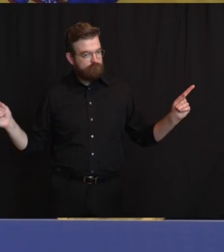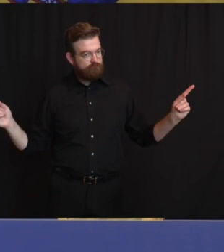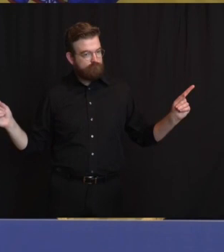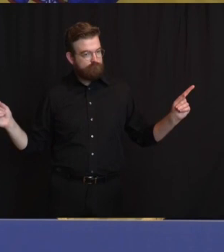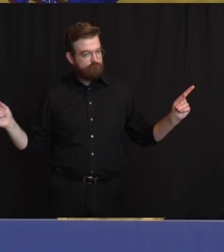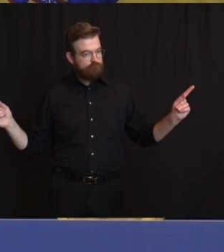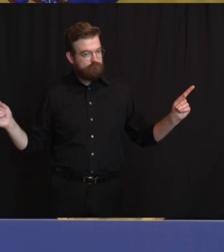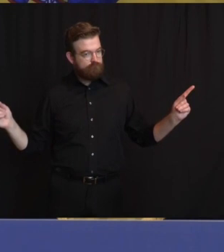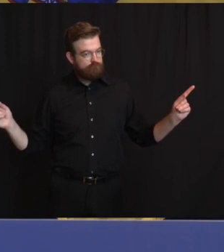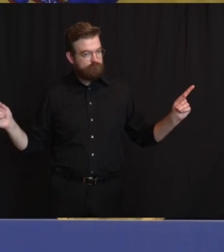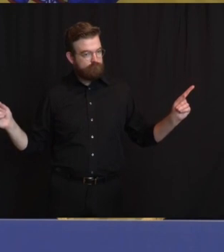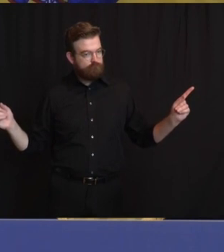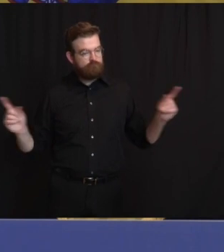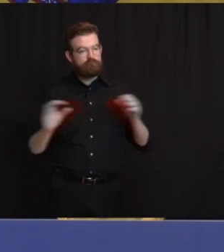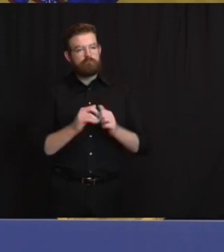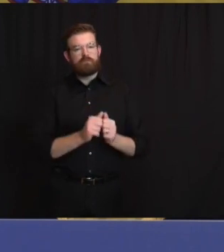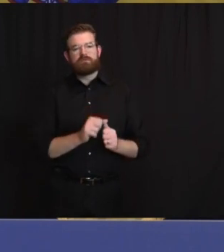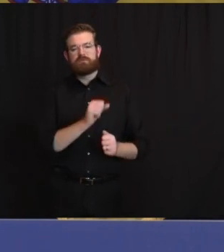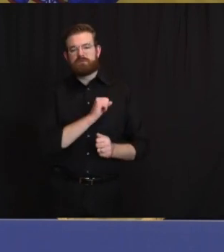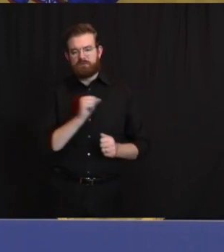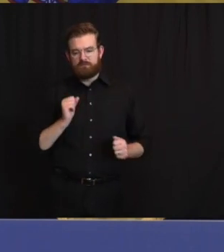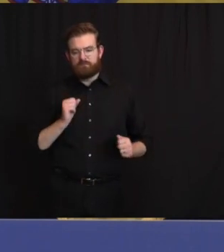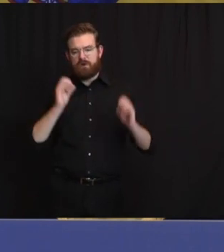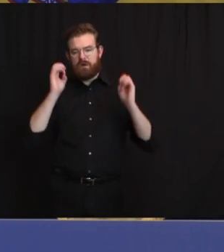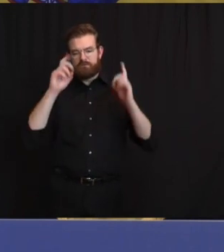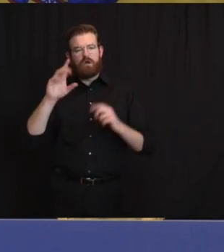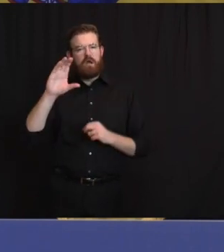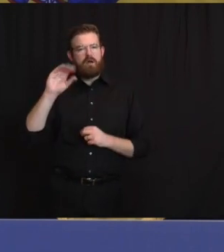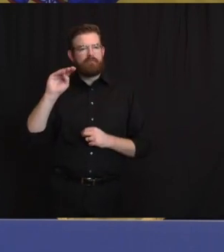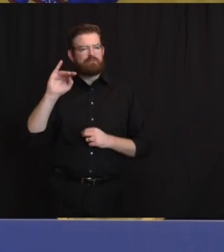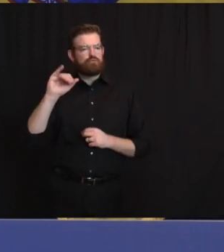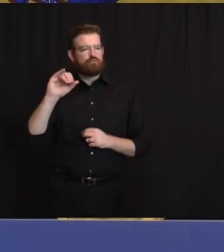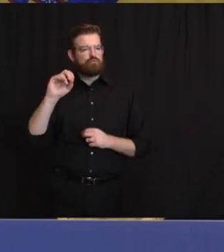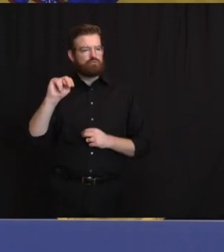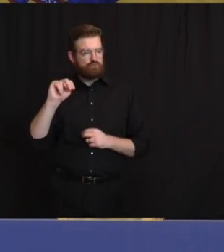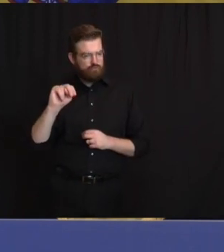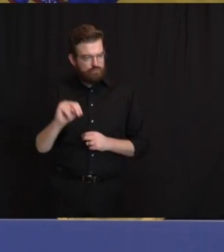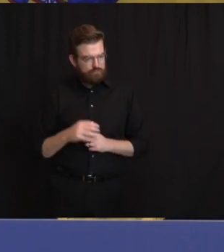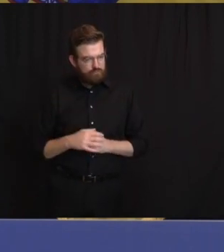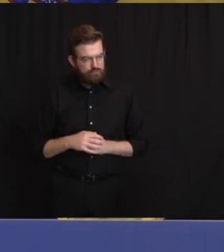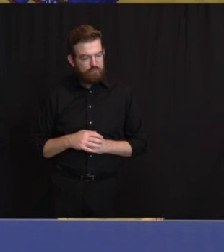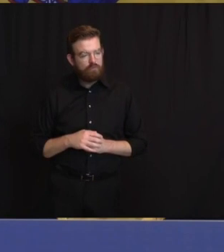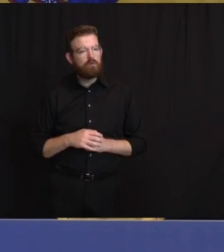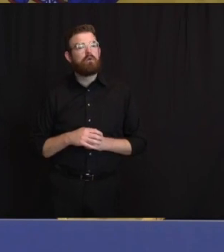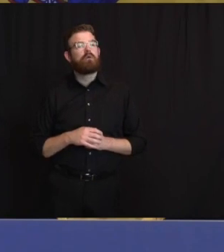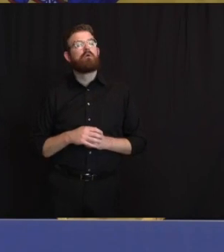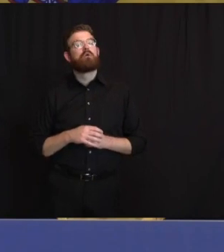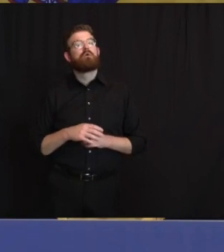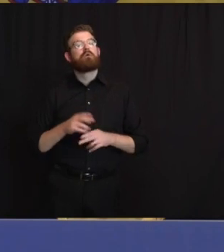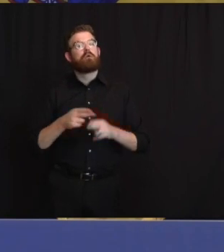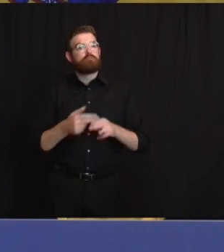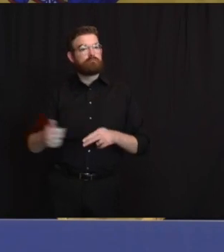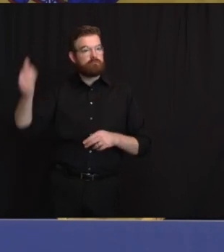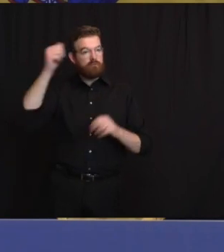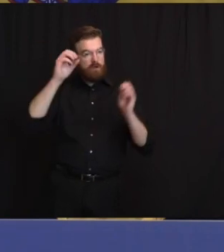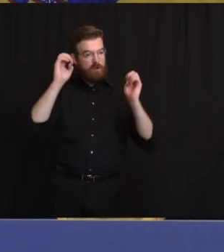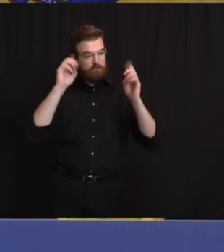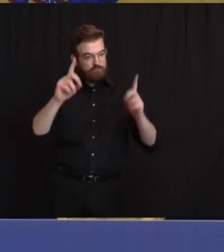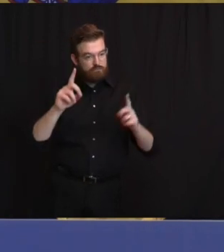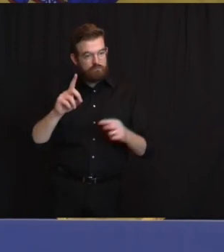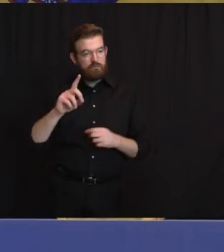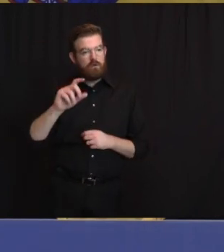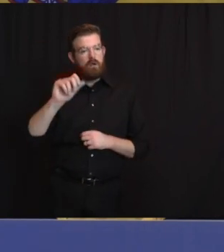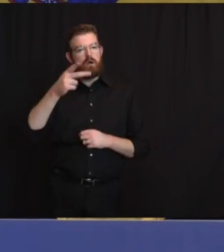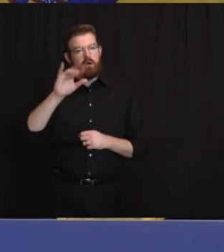Education Committee, Kevin Deemer, who's our acting commissioner, April Voss, who's the superintendent in Irvington, and Mayor